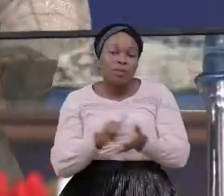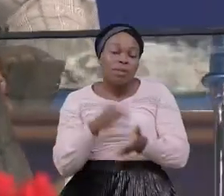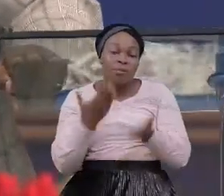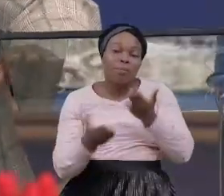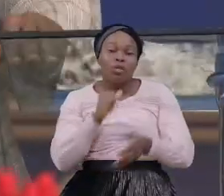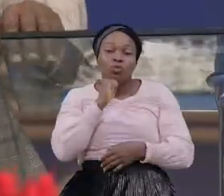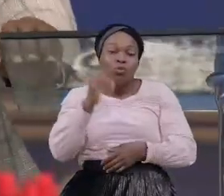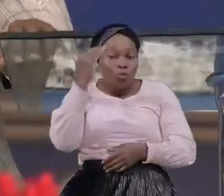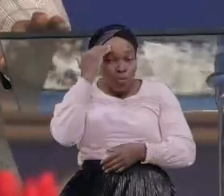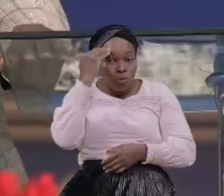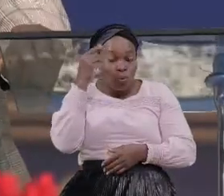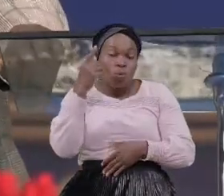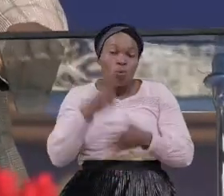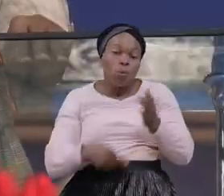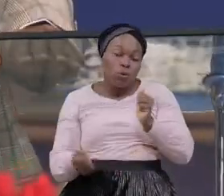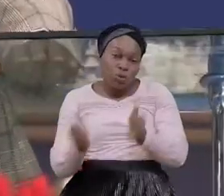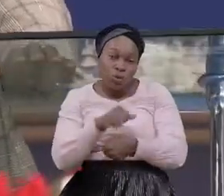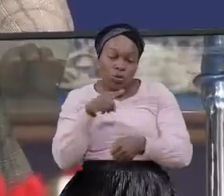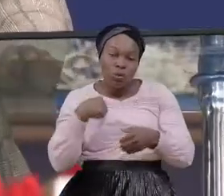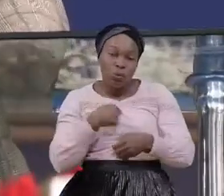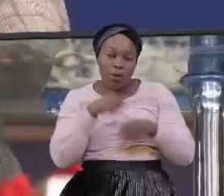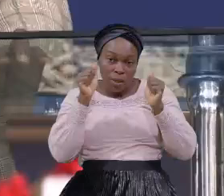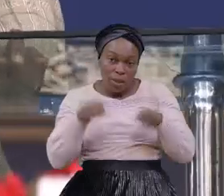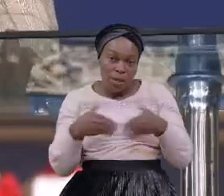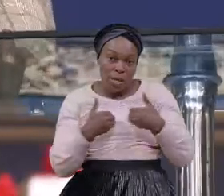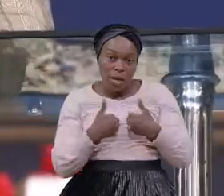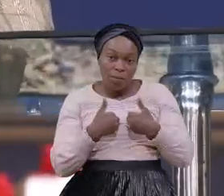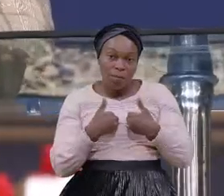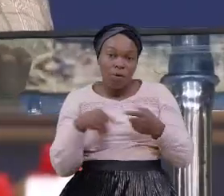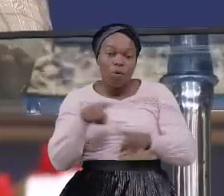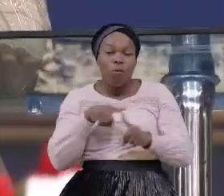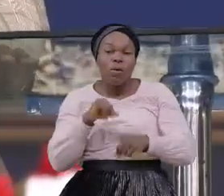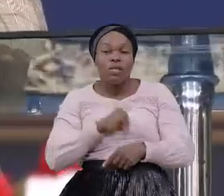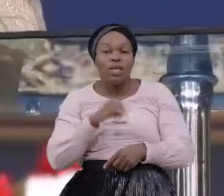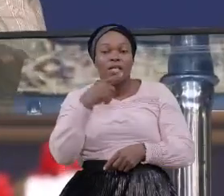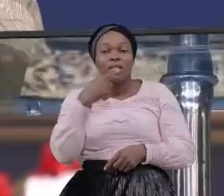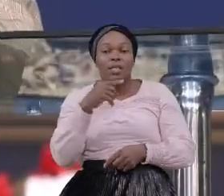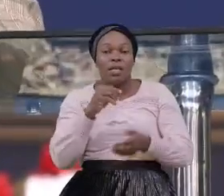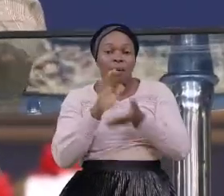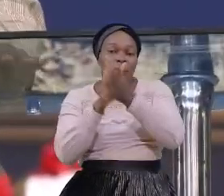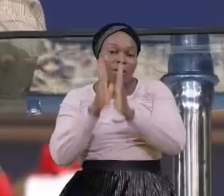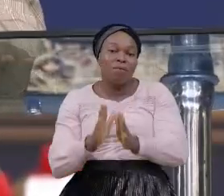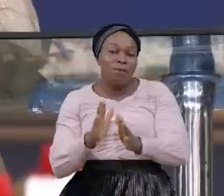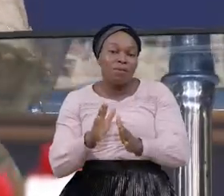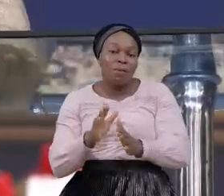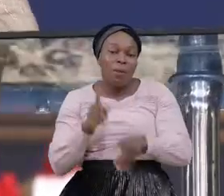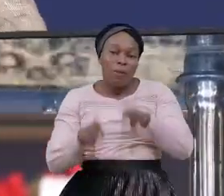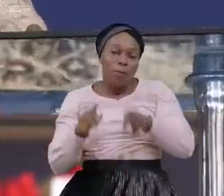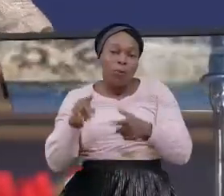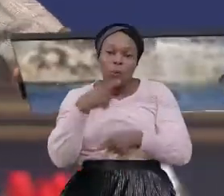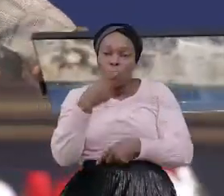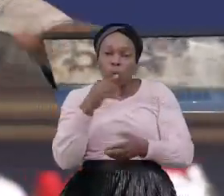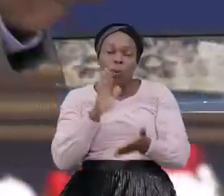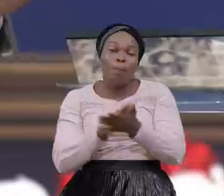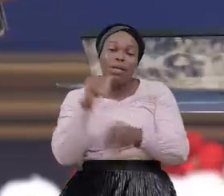what change we can have, when I say believers, you believe in God. You